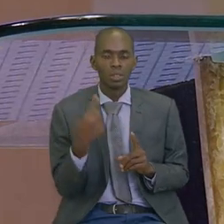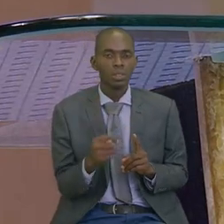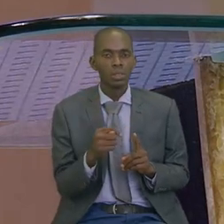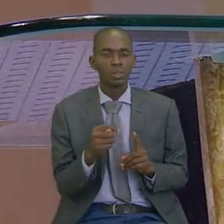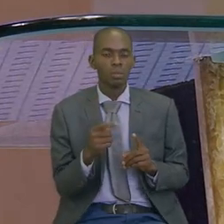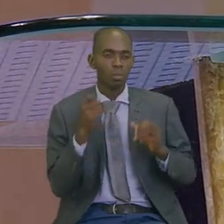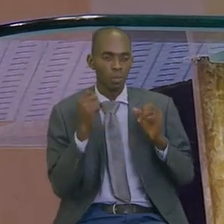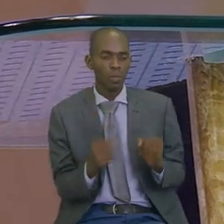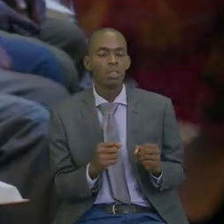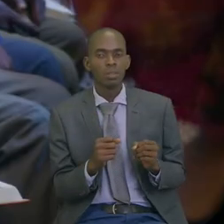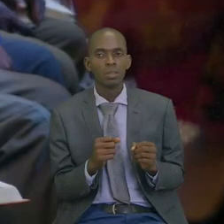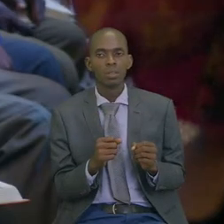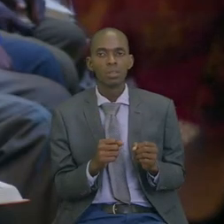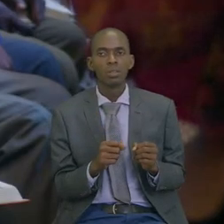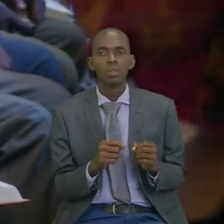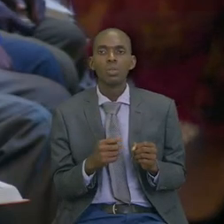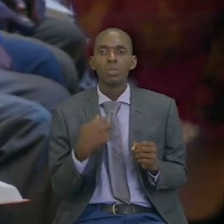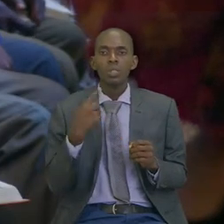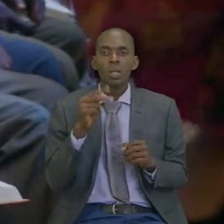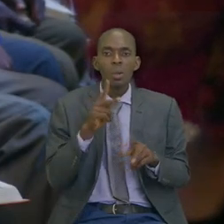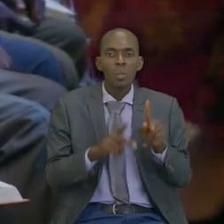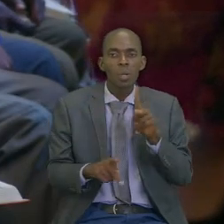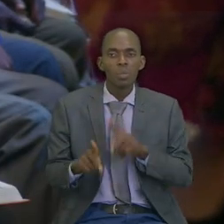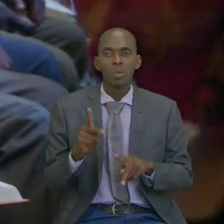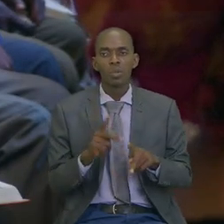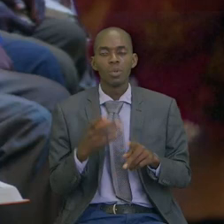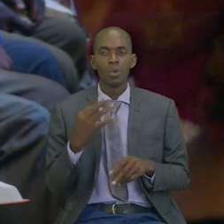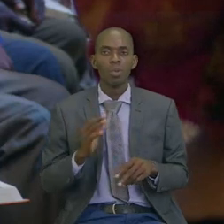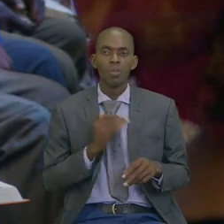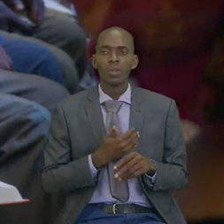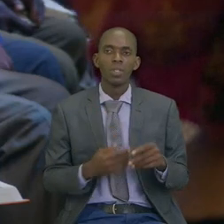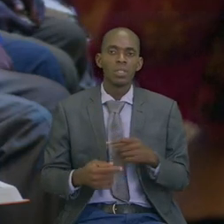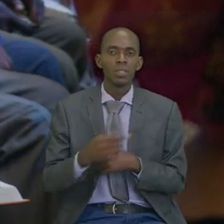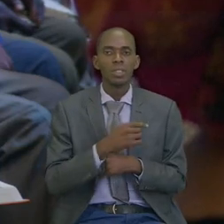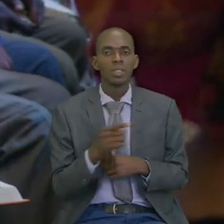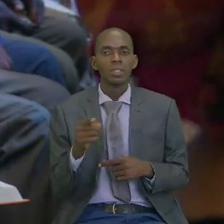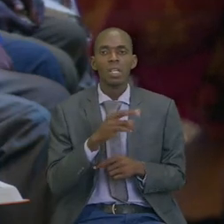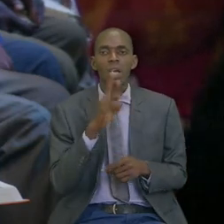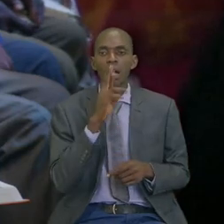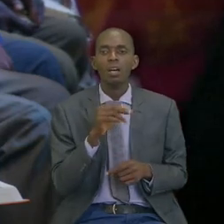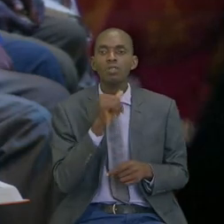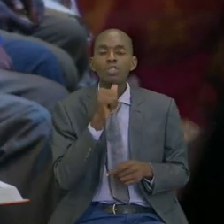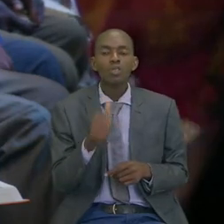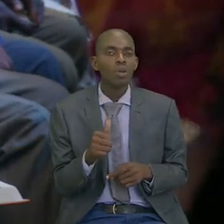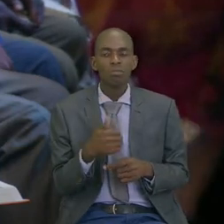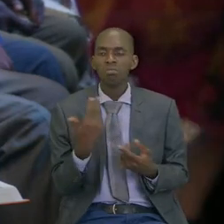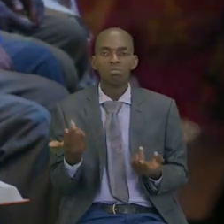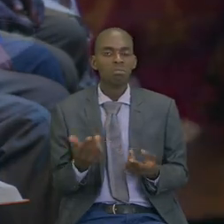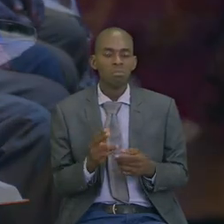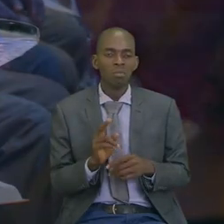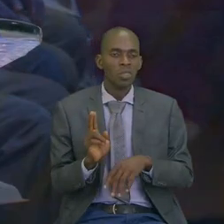power? You see, the people of our day, they are not used to telling the